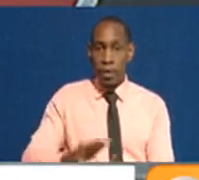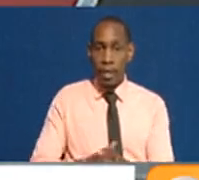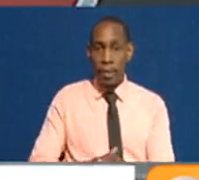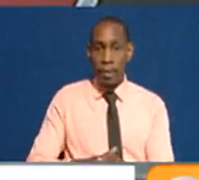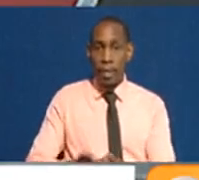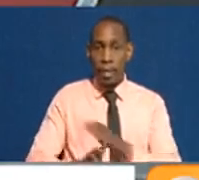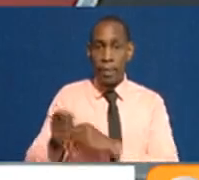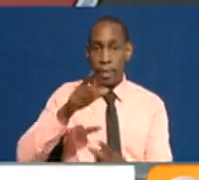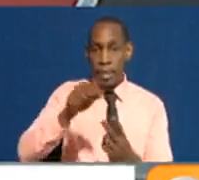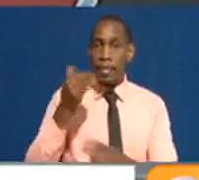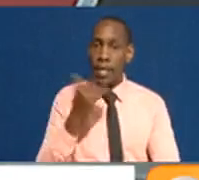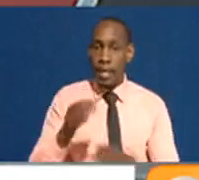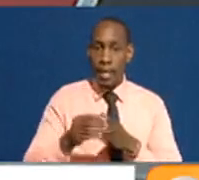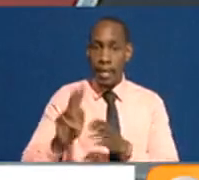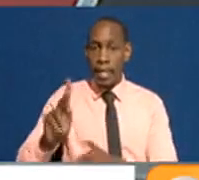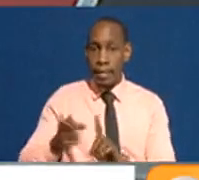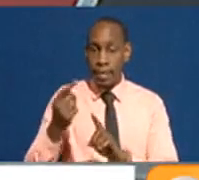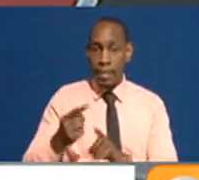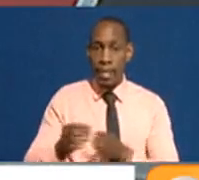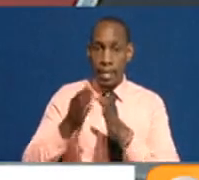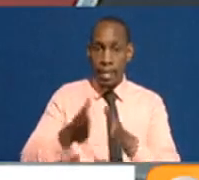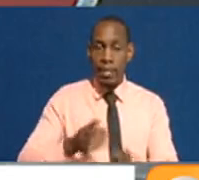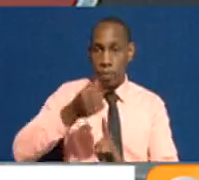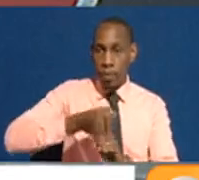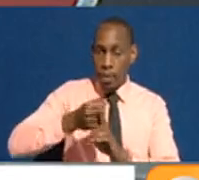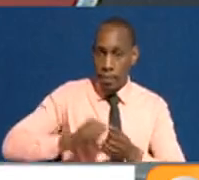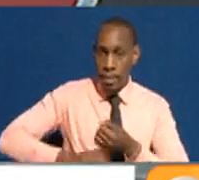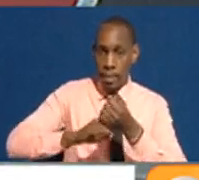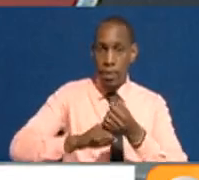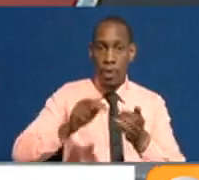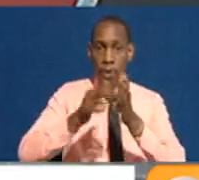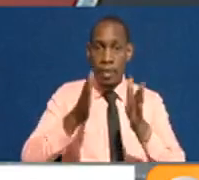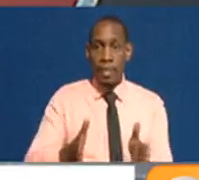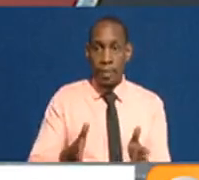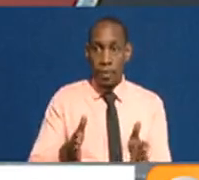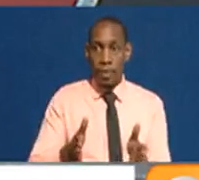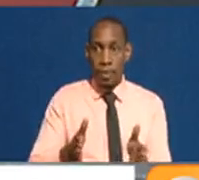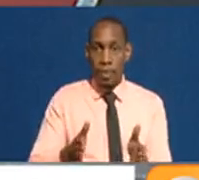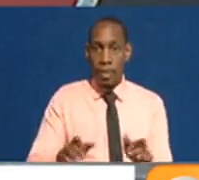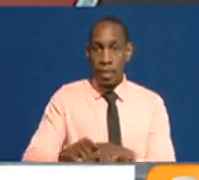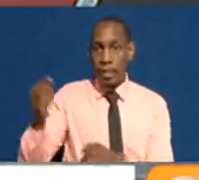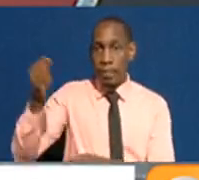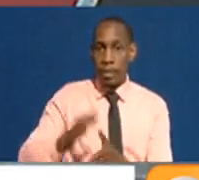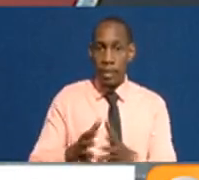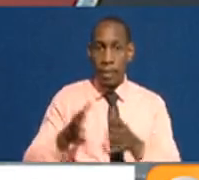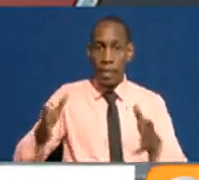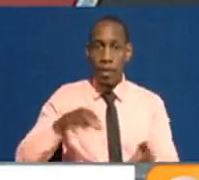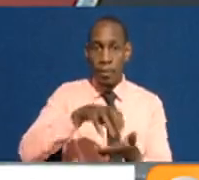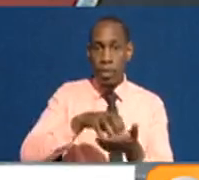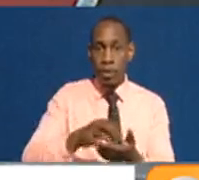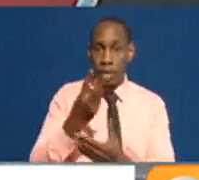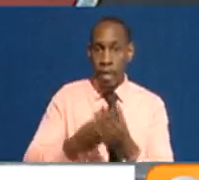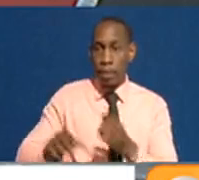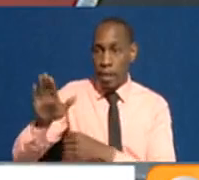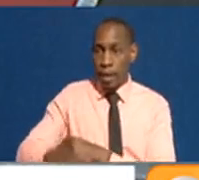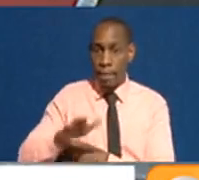Gachagua led a host of Kenya Kwanza leaders in drumming up support for their candidate, where politics of the majority seats in the